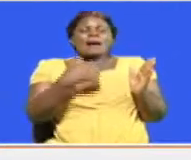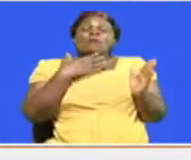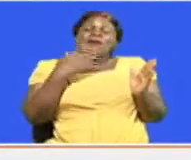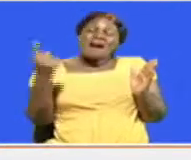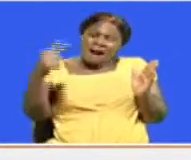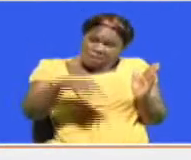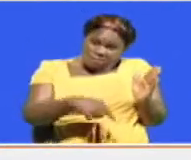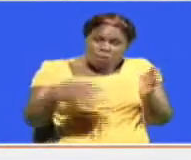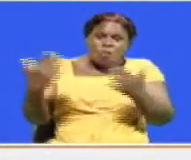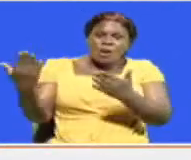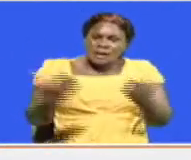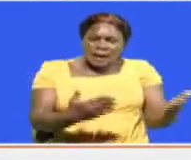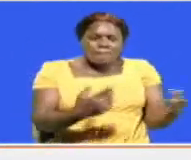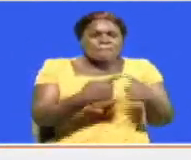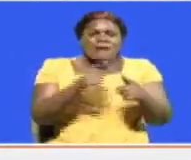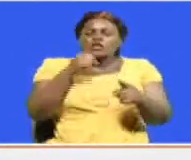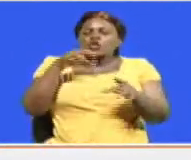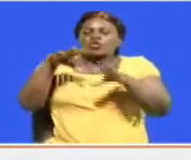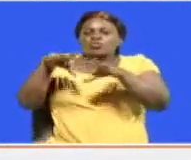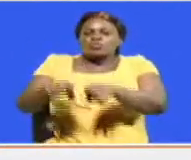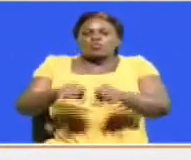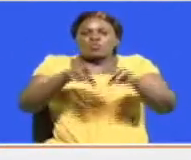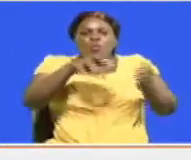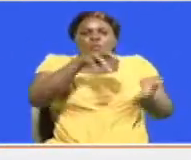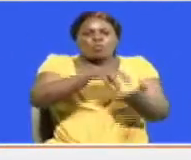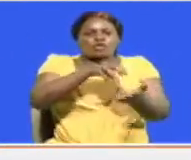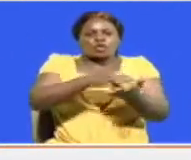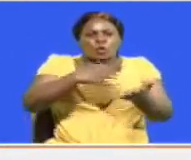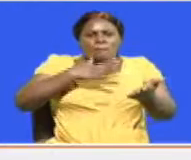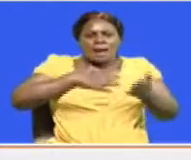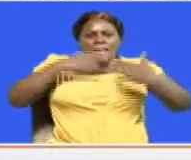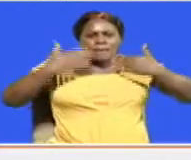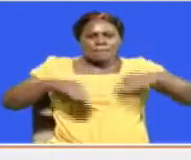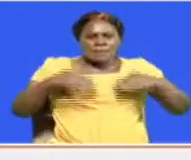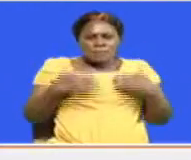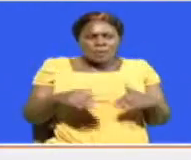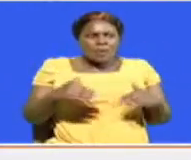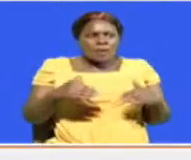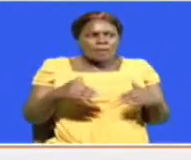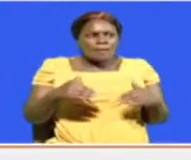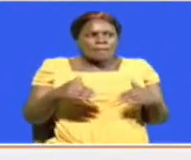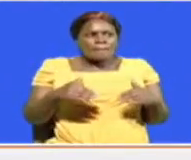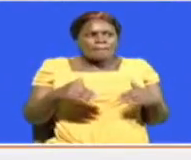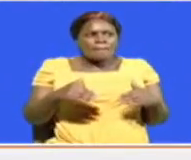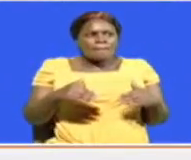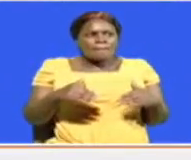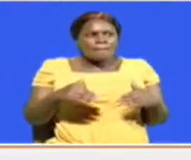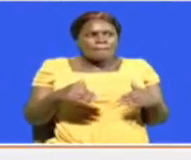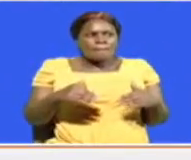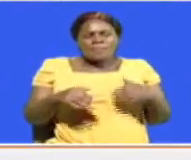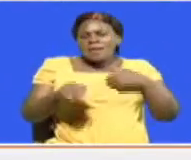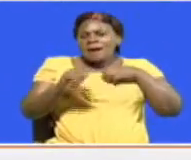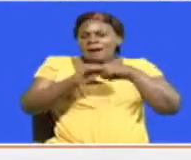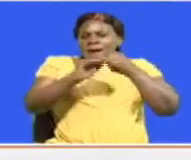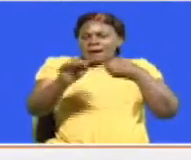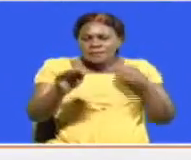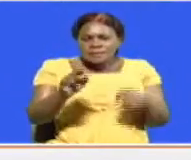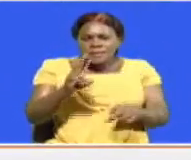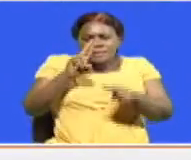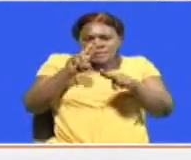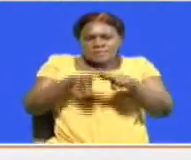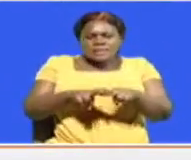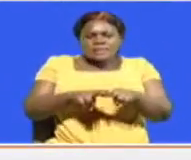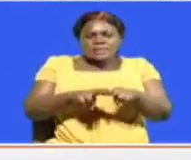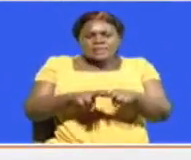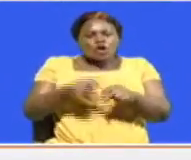wakuje, lakini si wakuje kuchukua nafasi ya watu yangu ya Rift Valley na ya Mlima. I have no problem asking you to sit